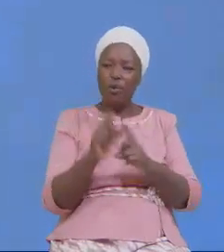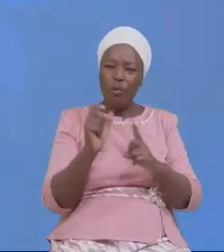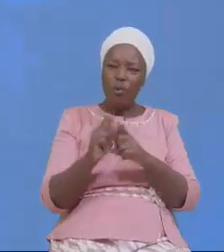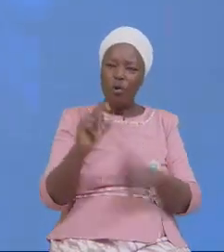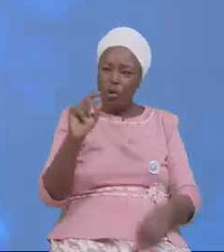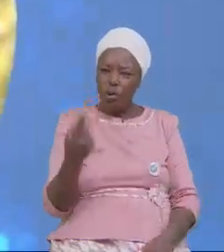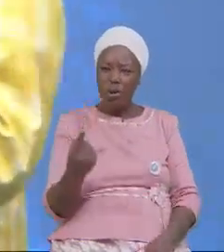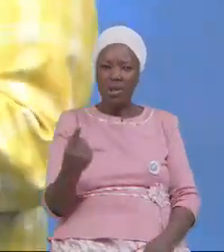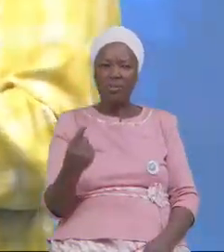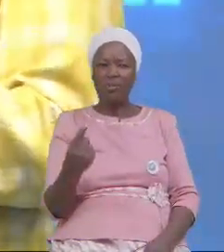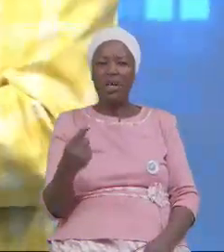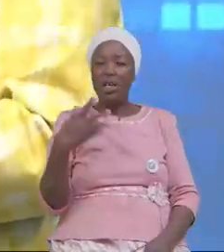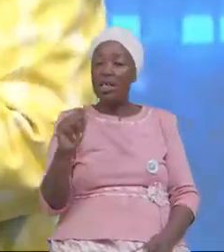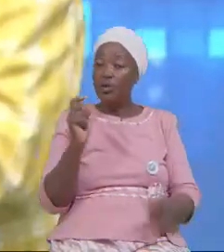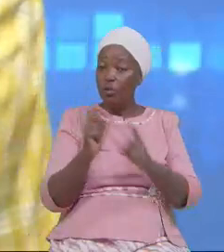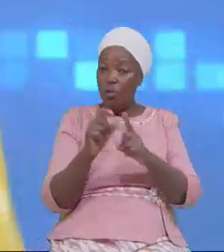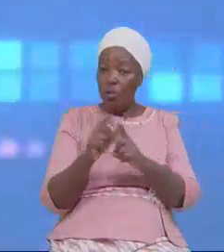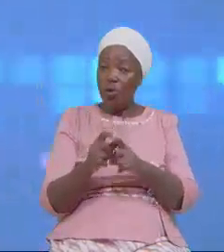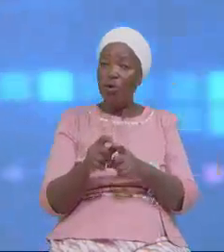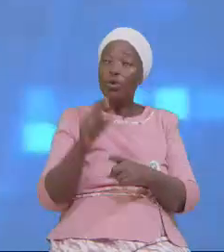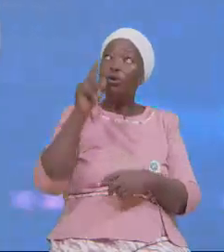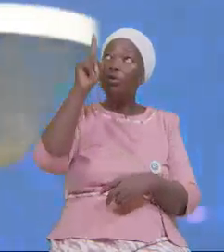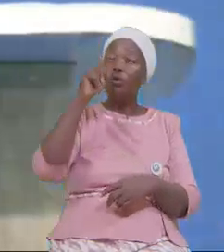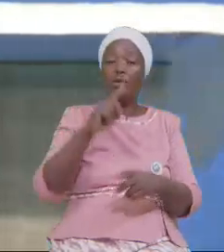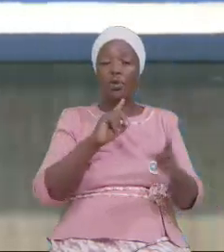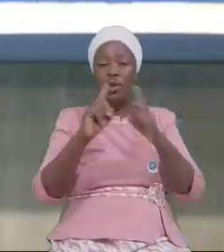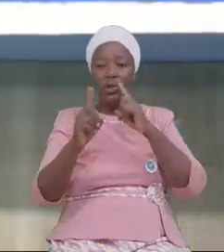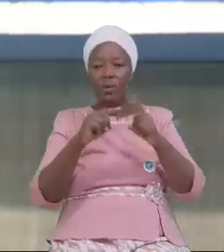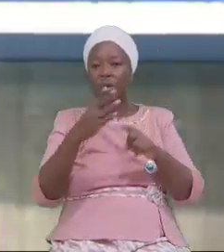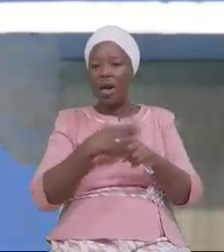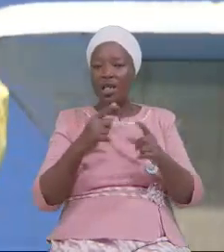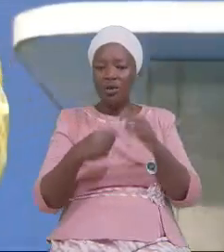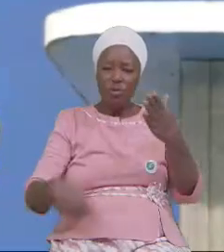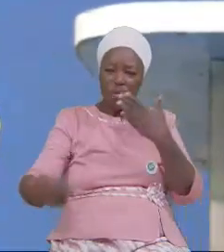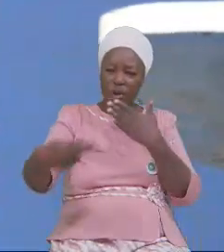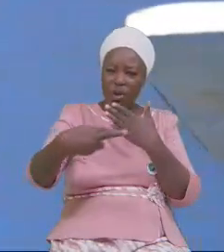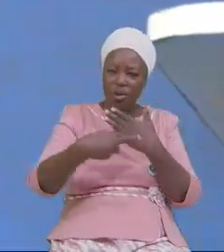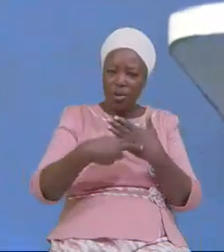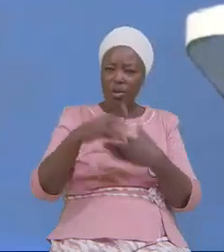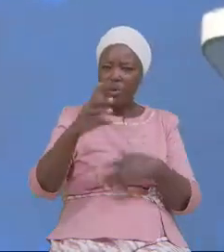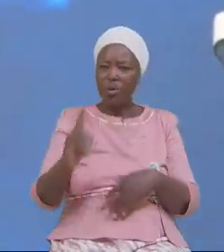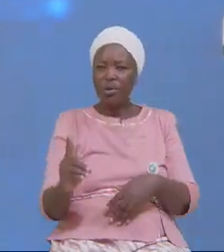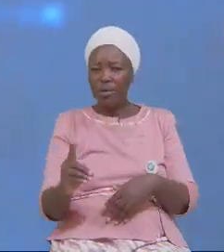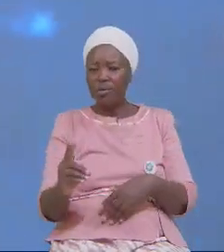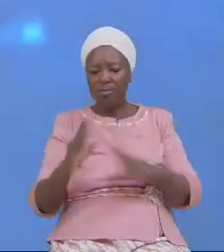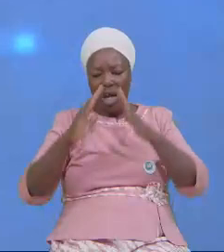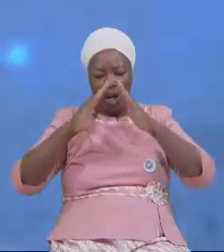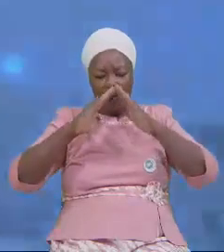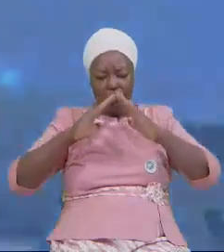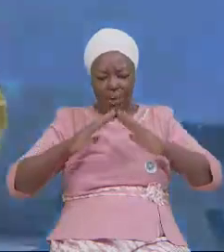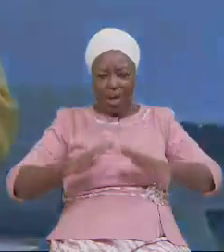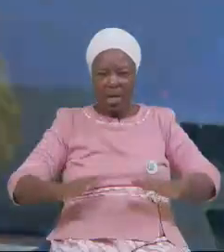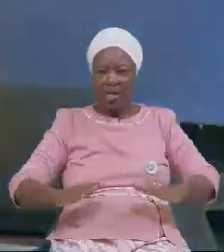only. The word you spoke, and you restored calmness,